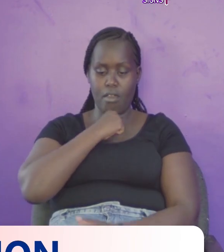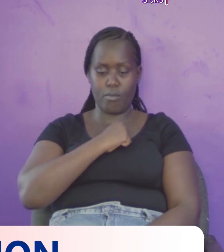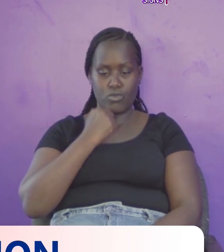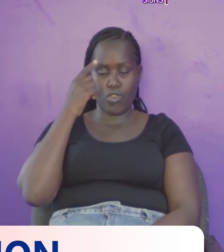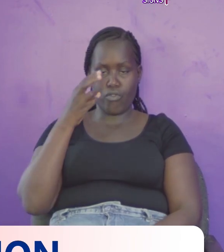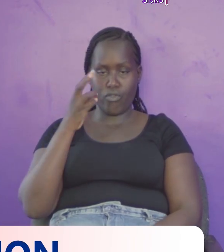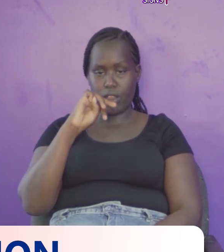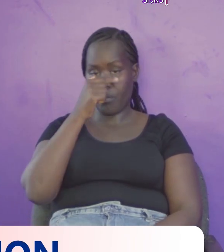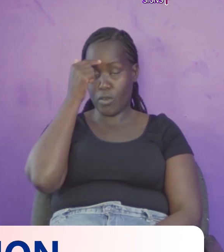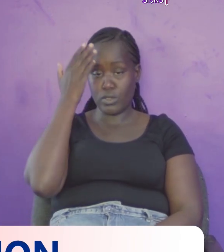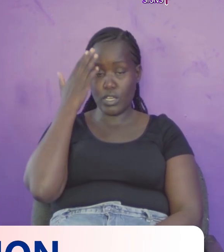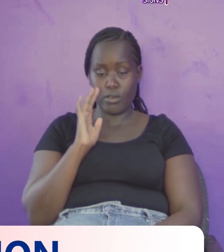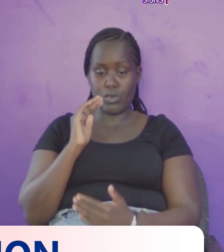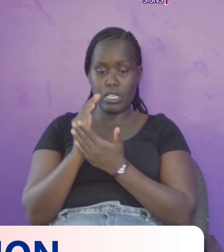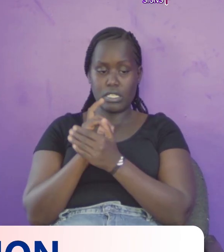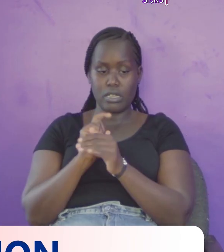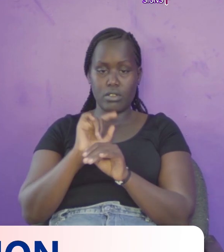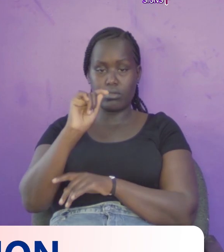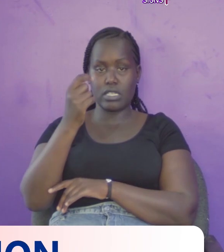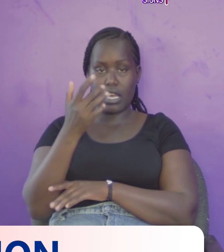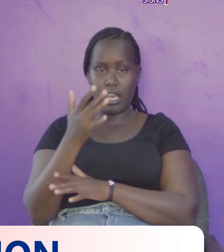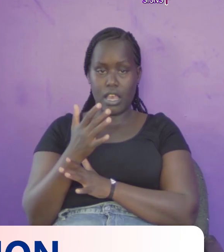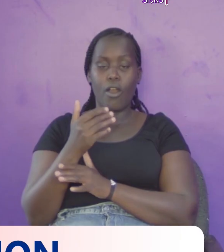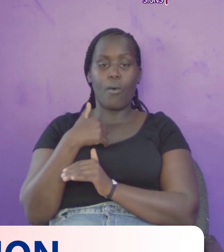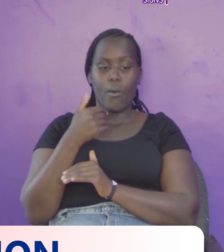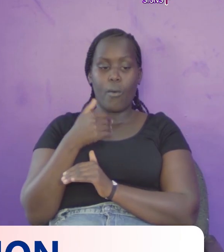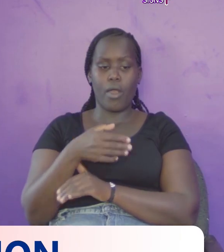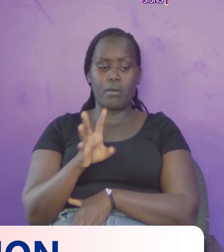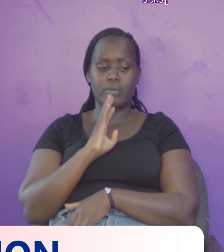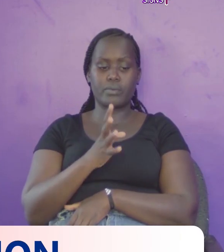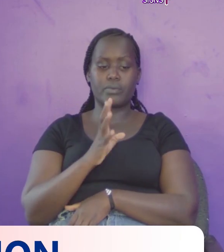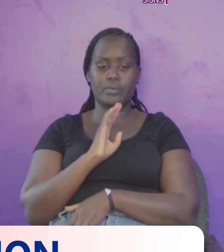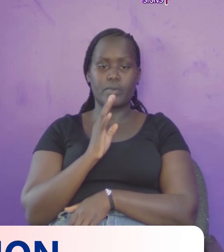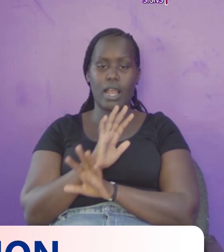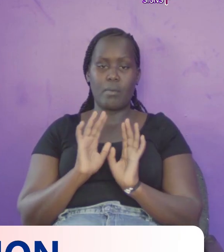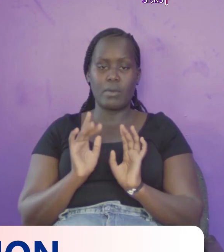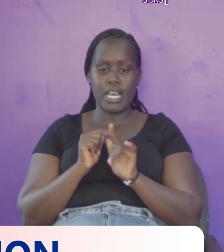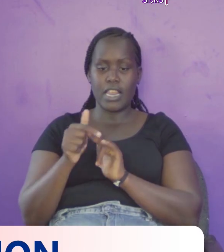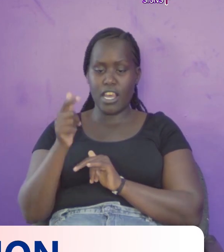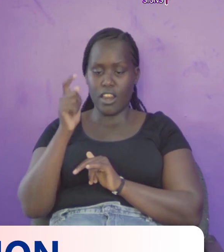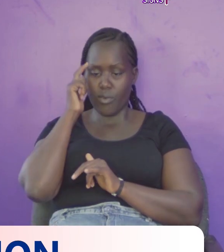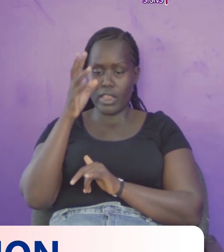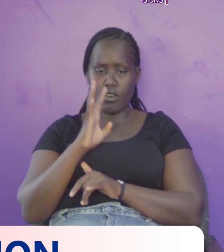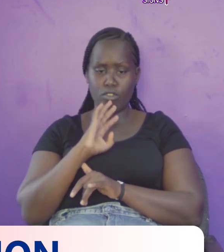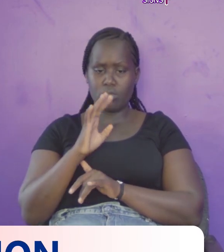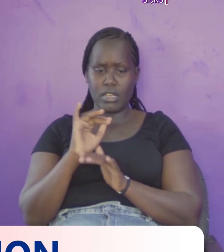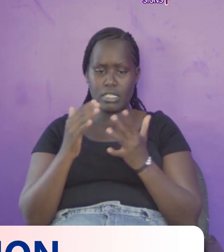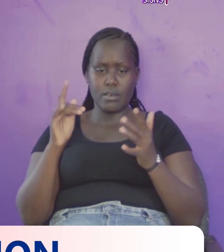they do not know. You know, sometimes Kenya, tunakwanga tu na hii mdomo tu ya kuongea. And then you're thinking that you're speaking something very